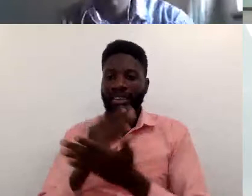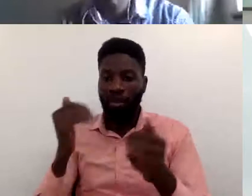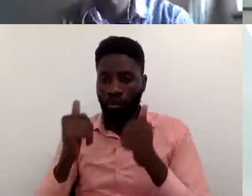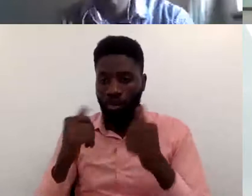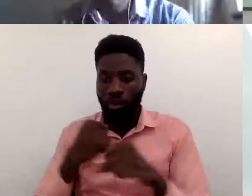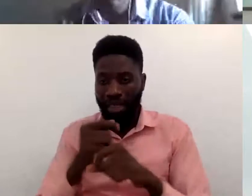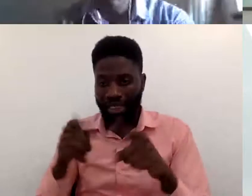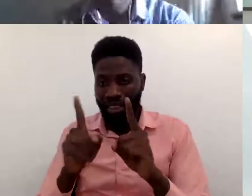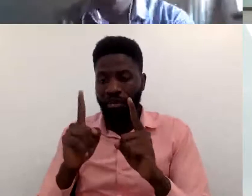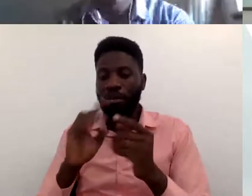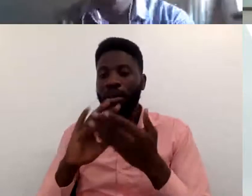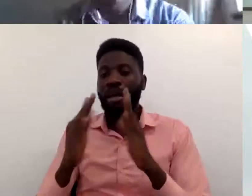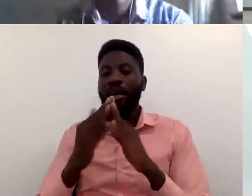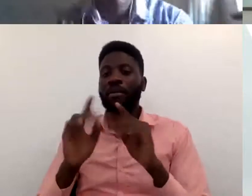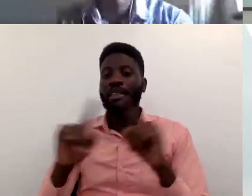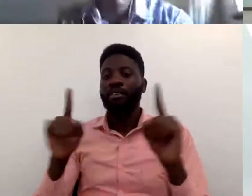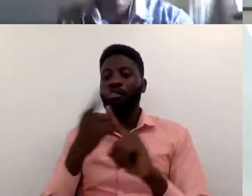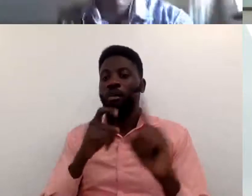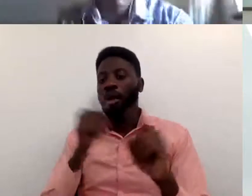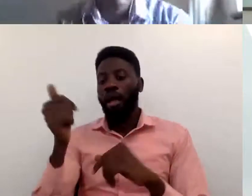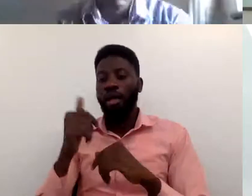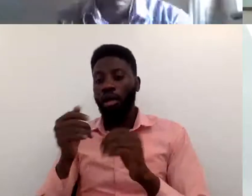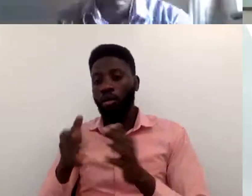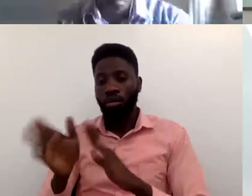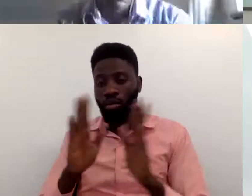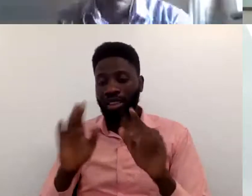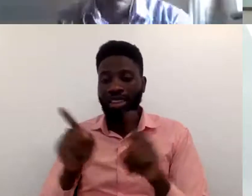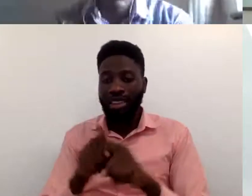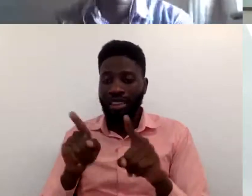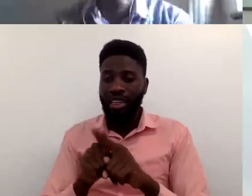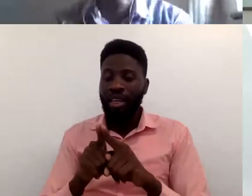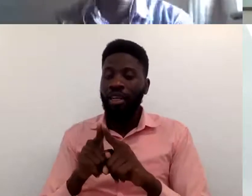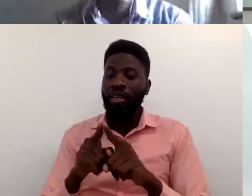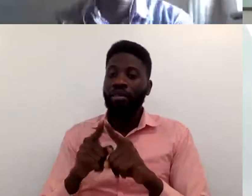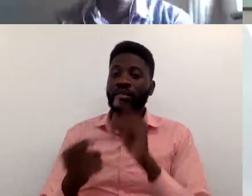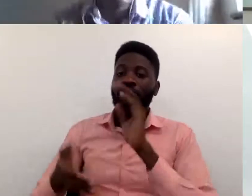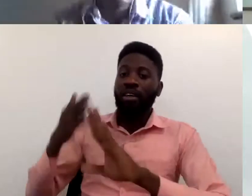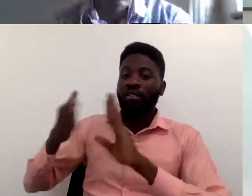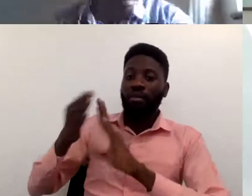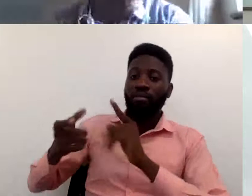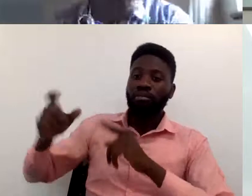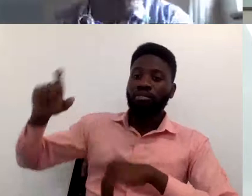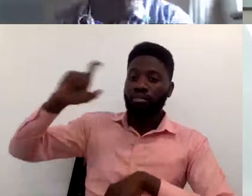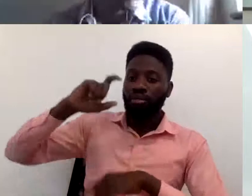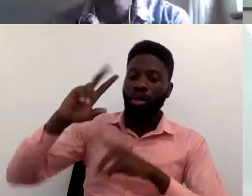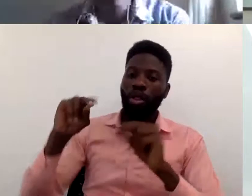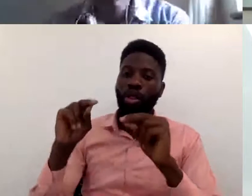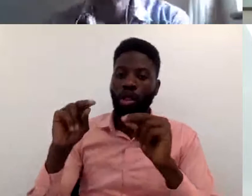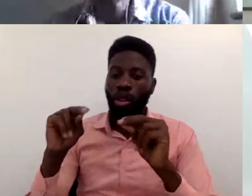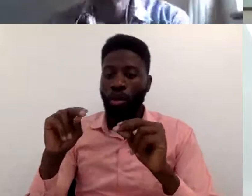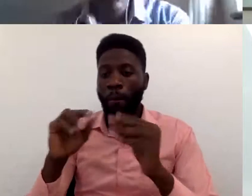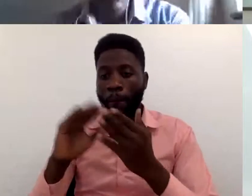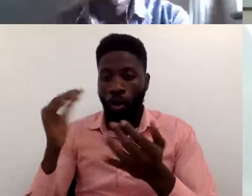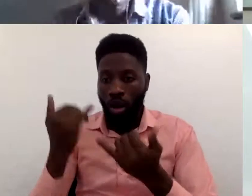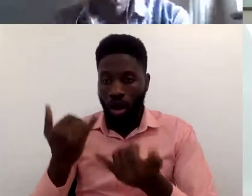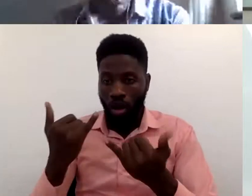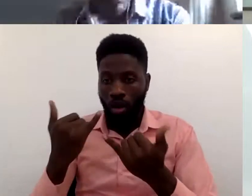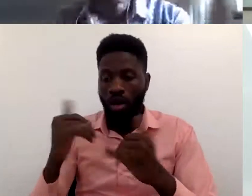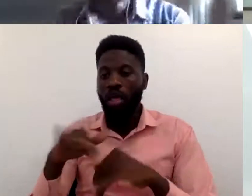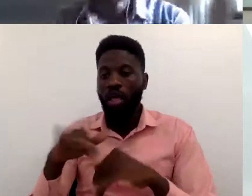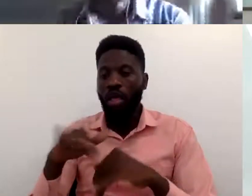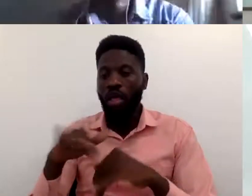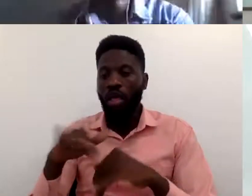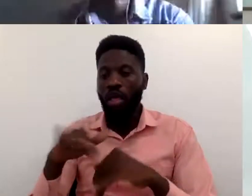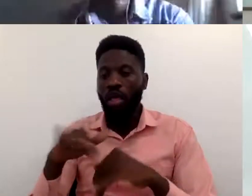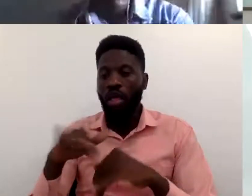you, and the opportunities are not growing as fast as would like to, and especially in this part of the world. So you must